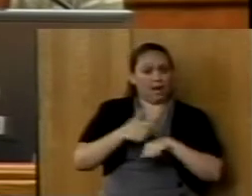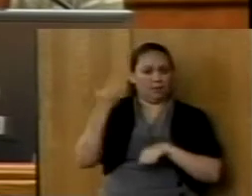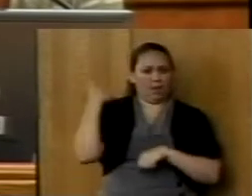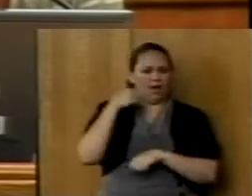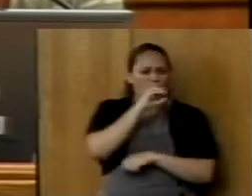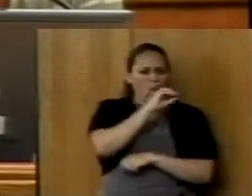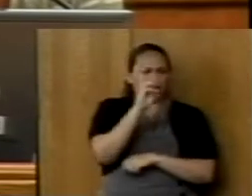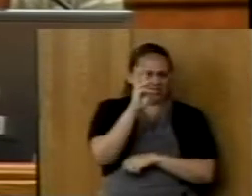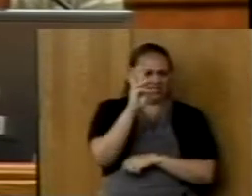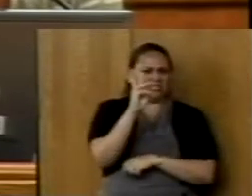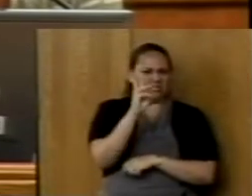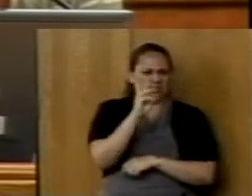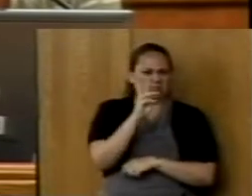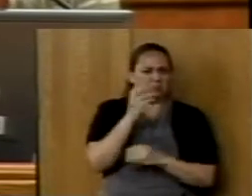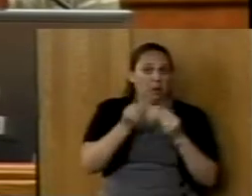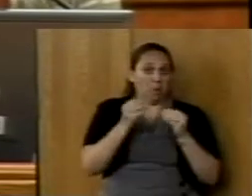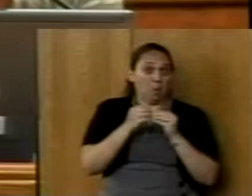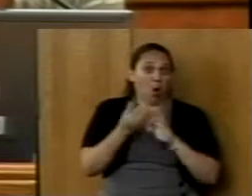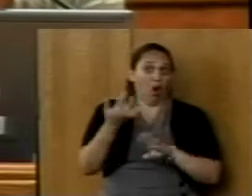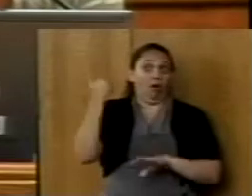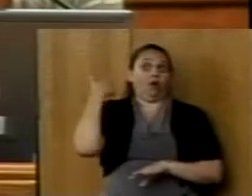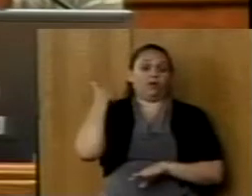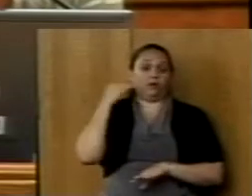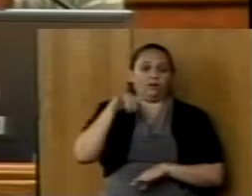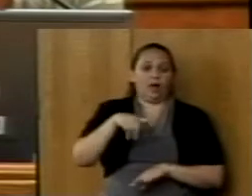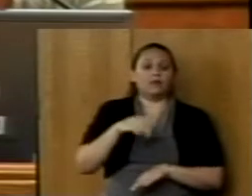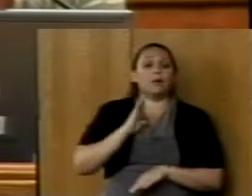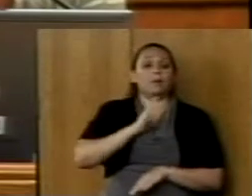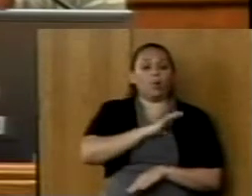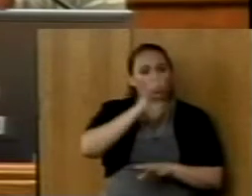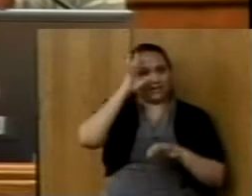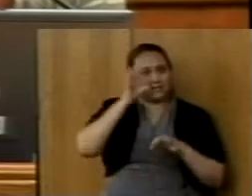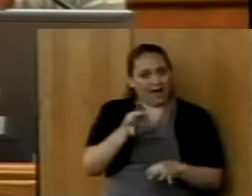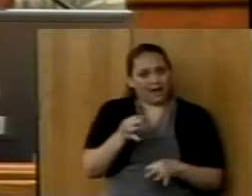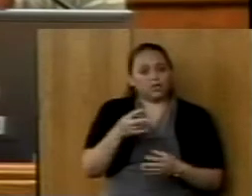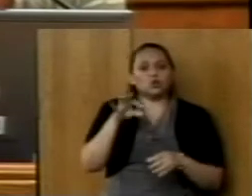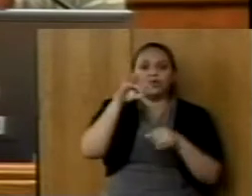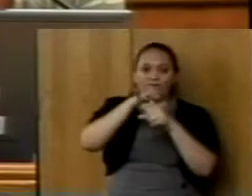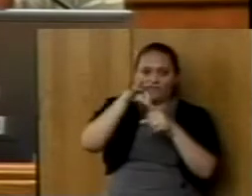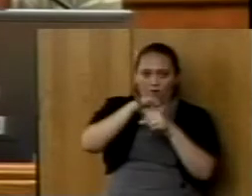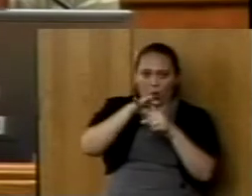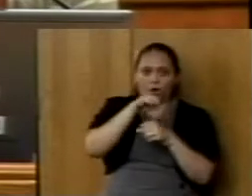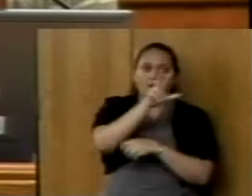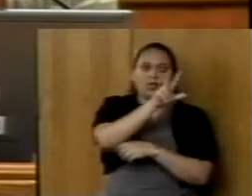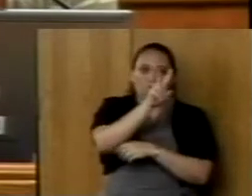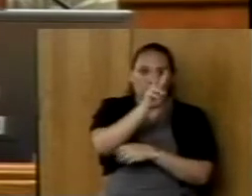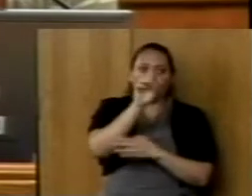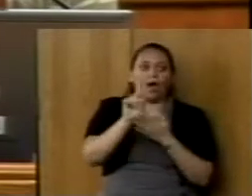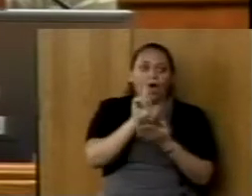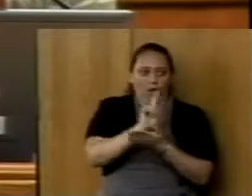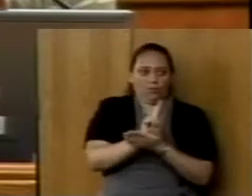in 06, it could be longer than that, the board decided to vote on a 32-hour